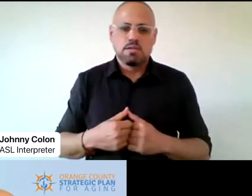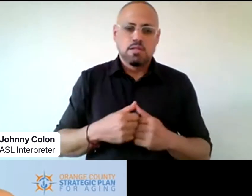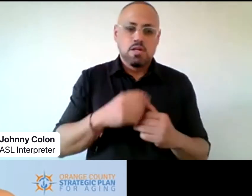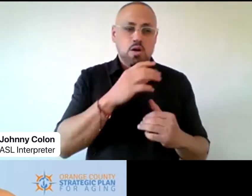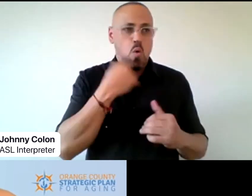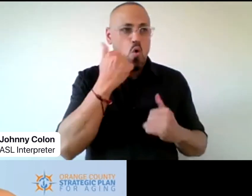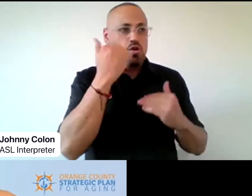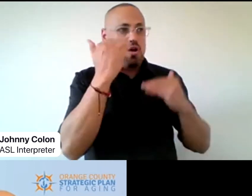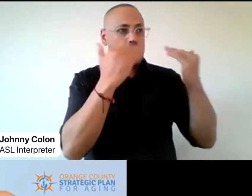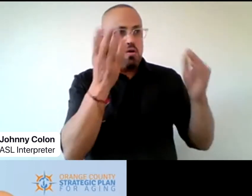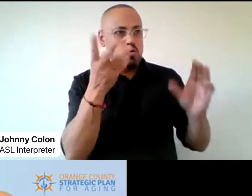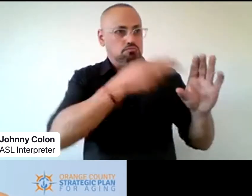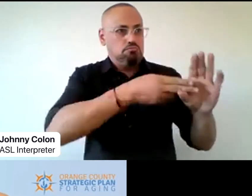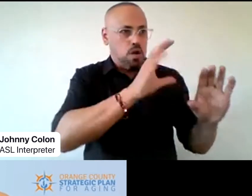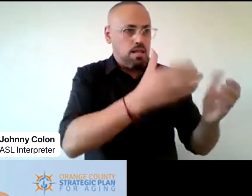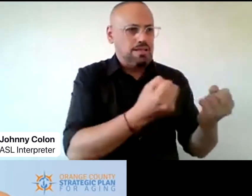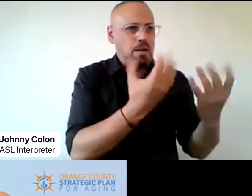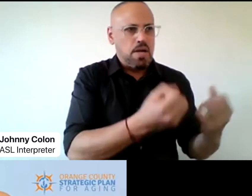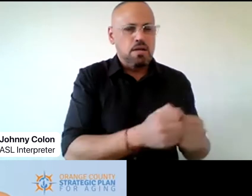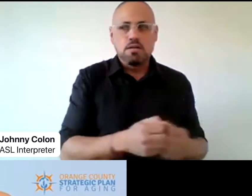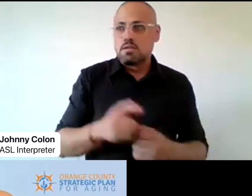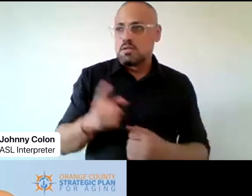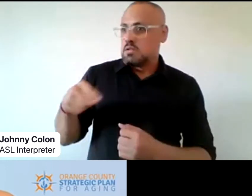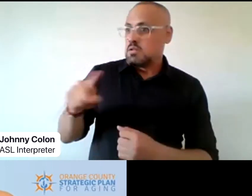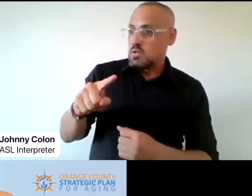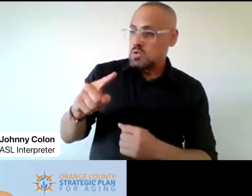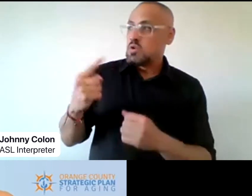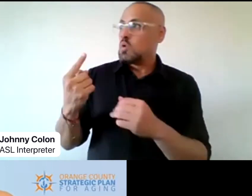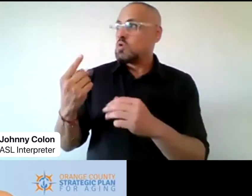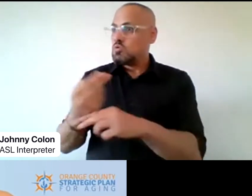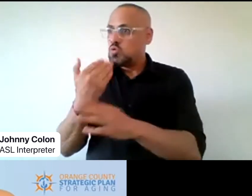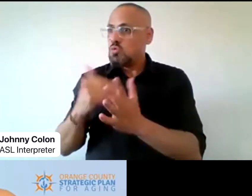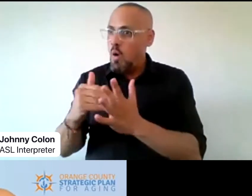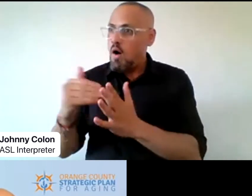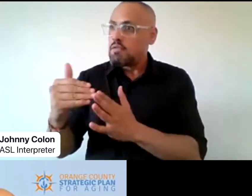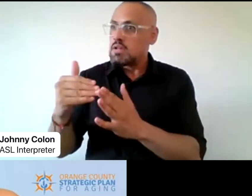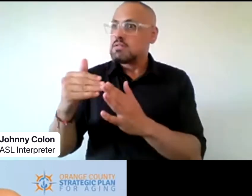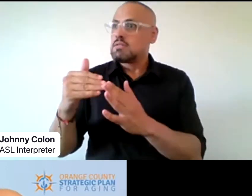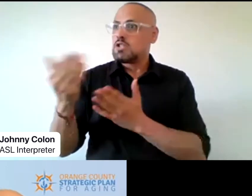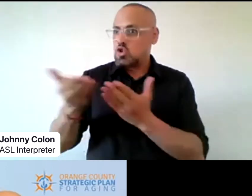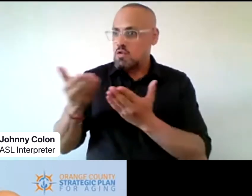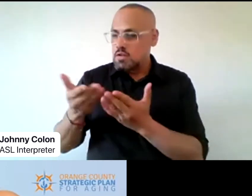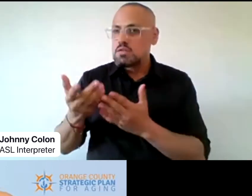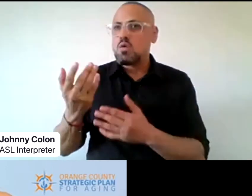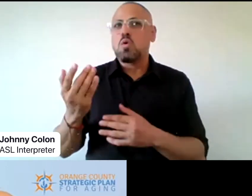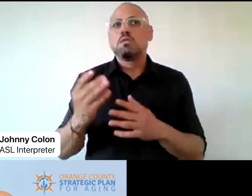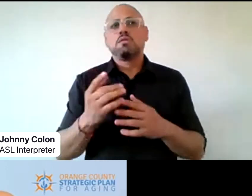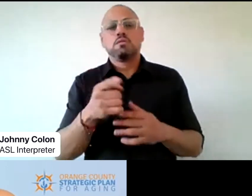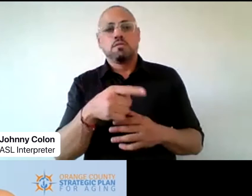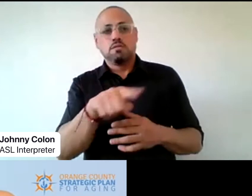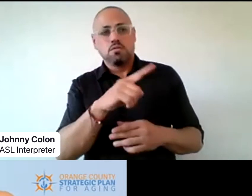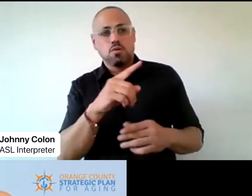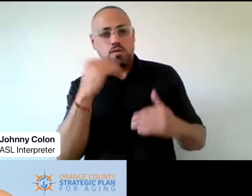attend those classes, whether or not those adults are repeat users of those services, or sometimes if those